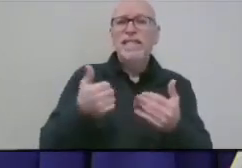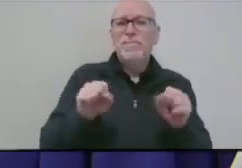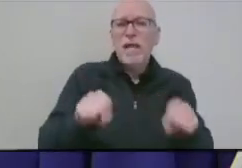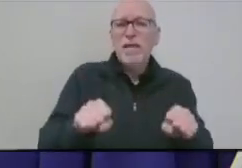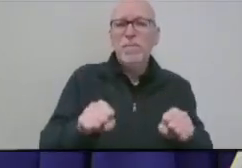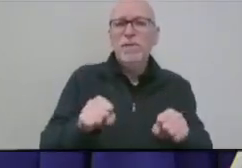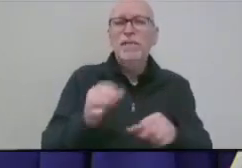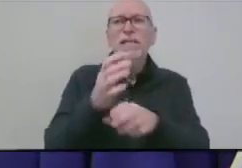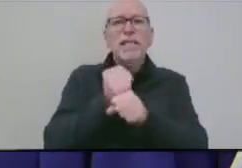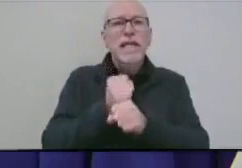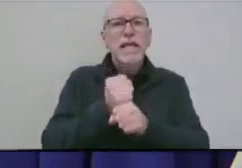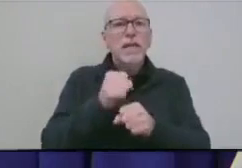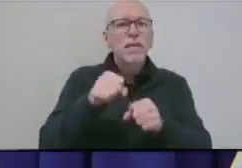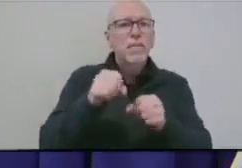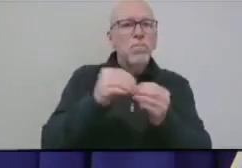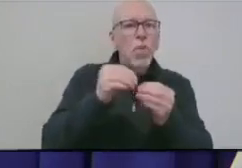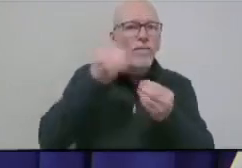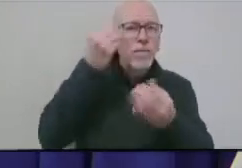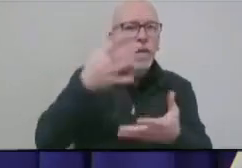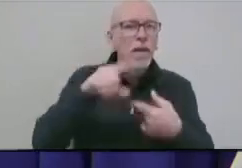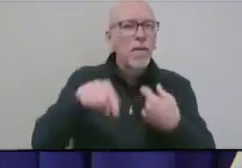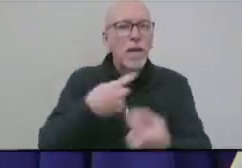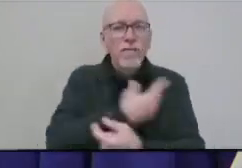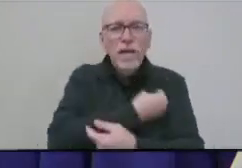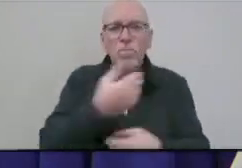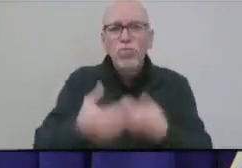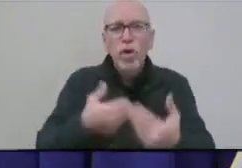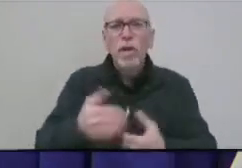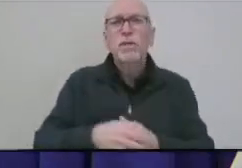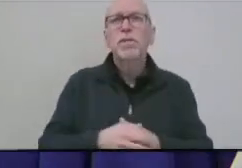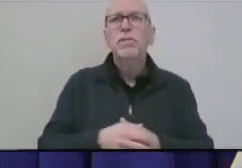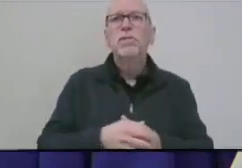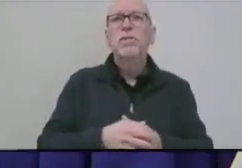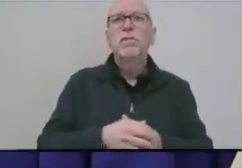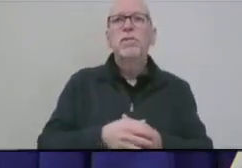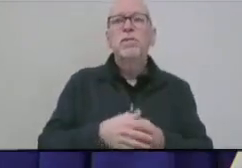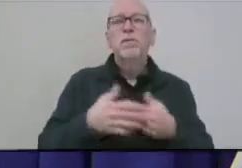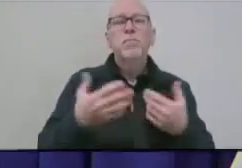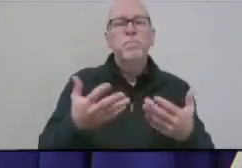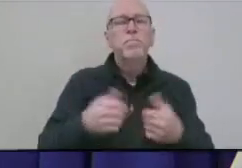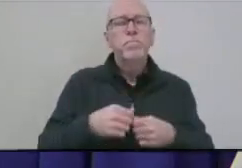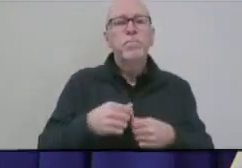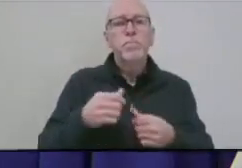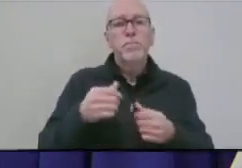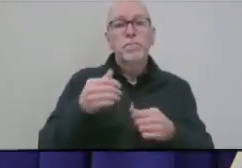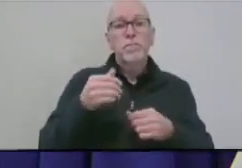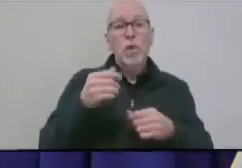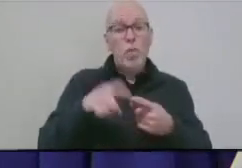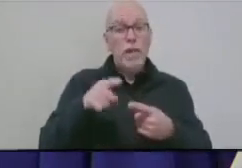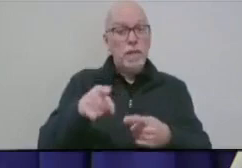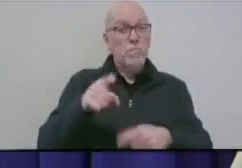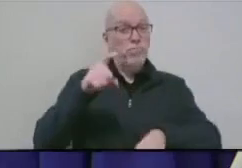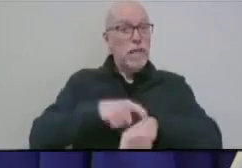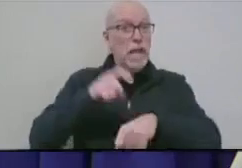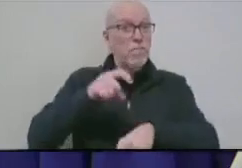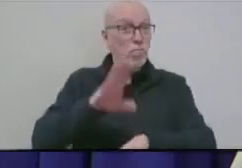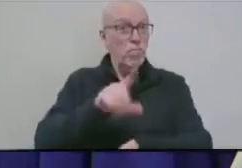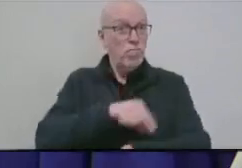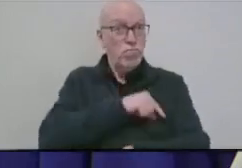information about the whole vaccination process, to once you're eligible to get